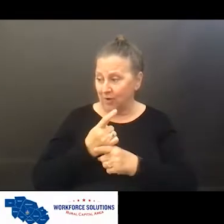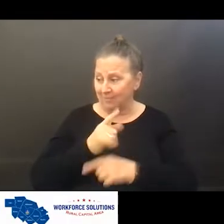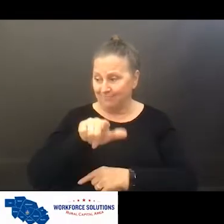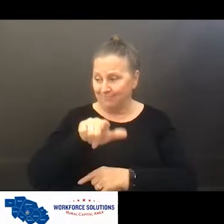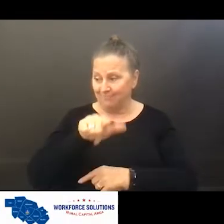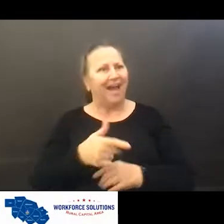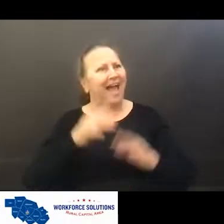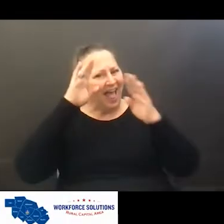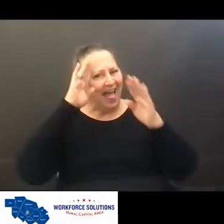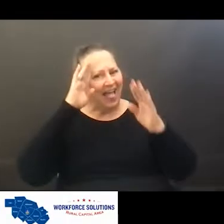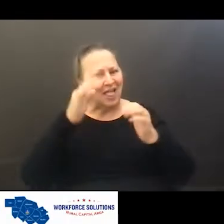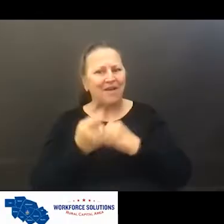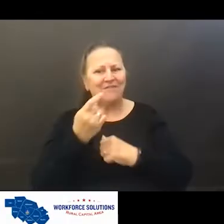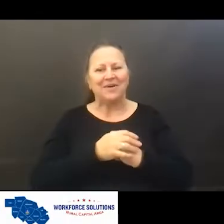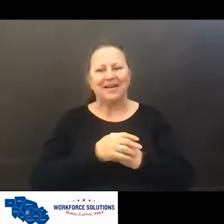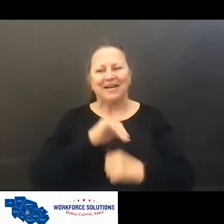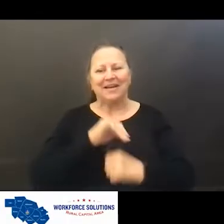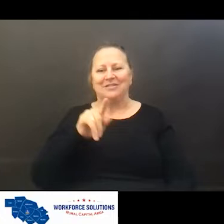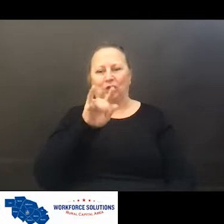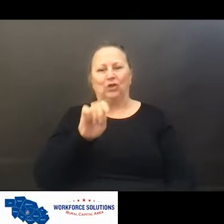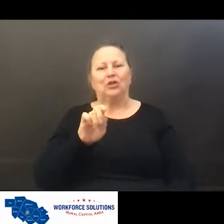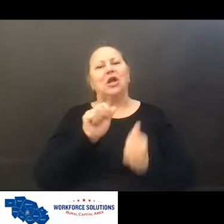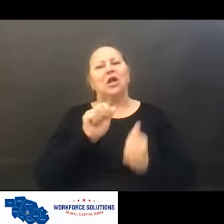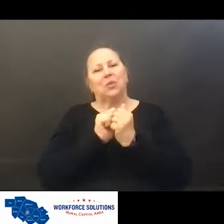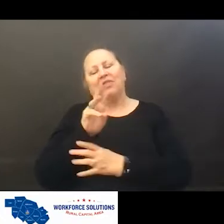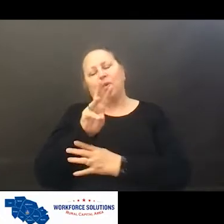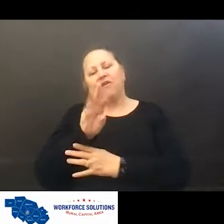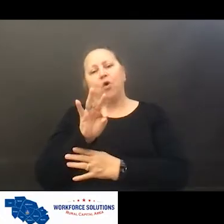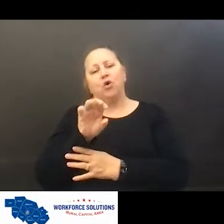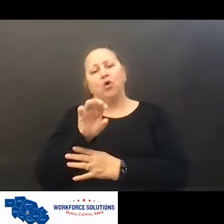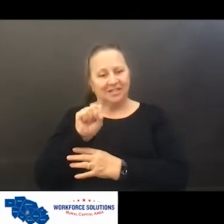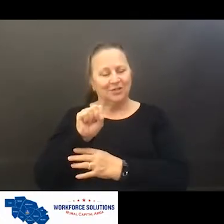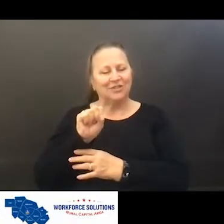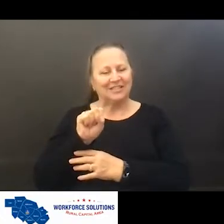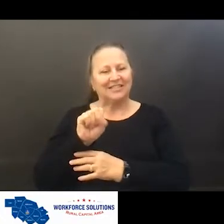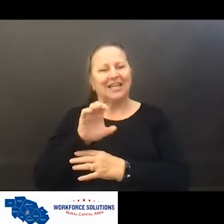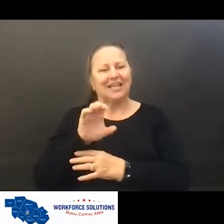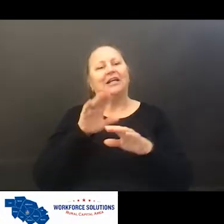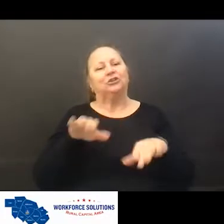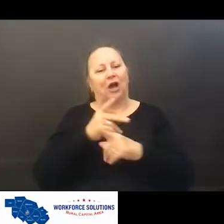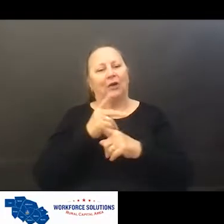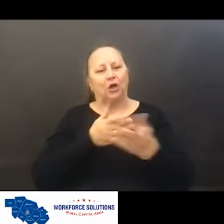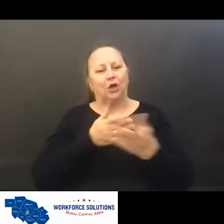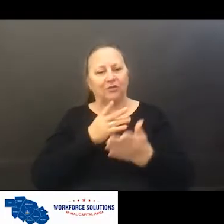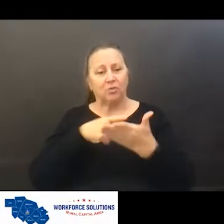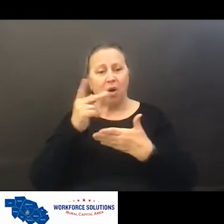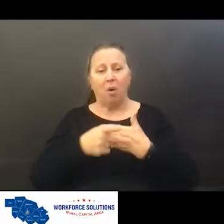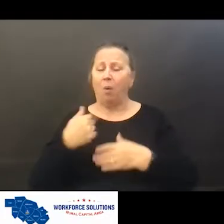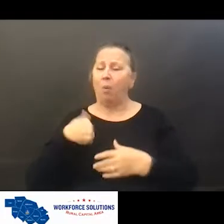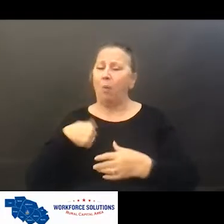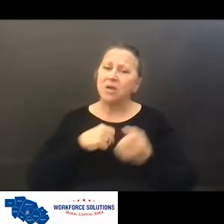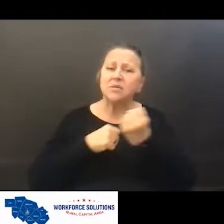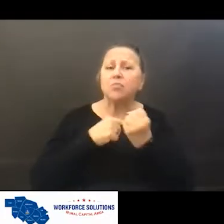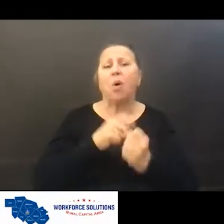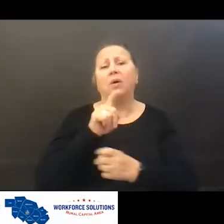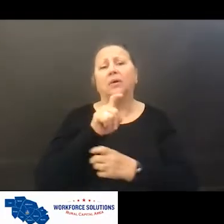Hi, everyone. I'm Julie with Workforce Solutions Childcare Services Program. Our program supports Texas families, employers,